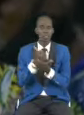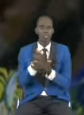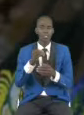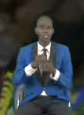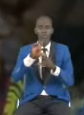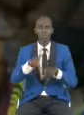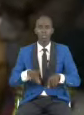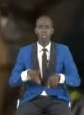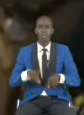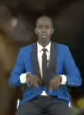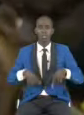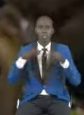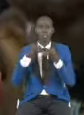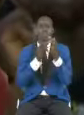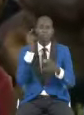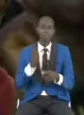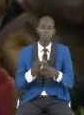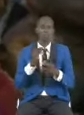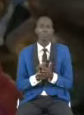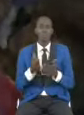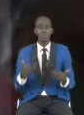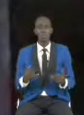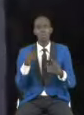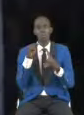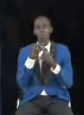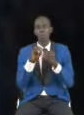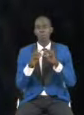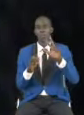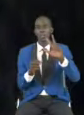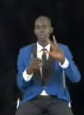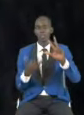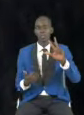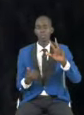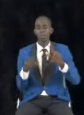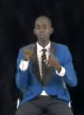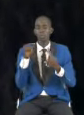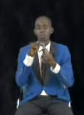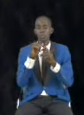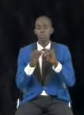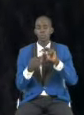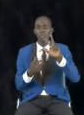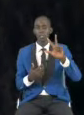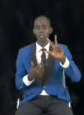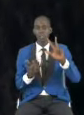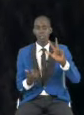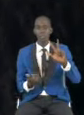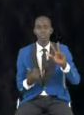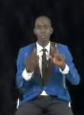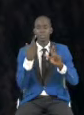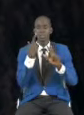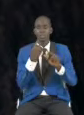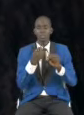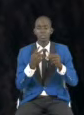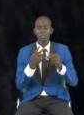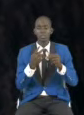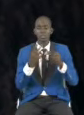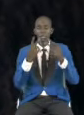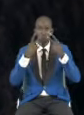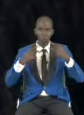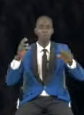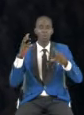Jesus' name. We come to point number three now. Point number three, the proclamation of the